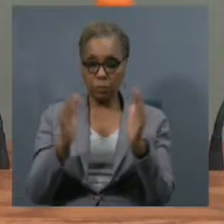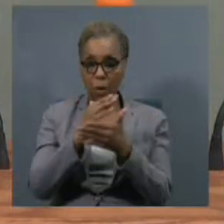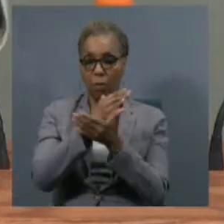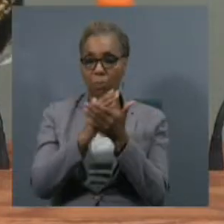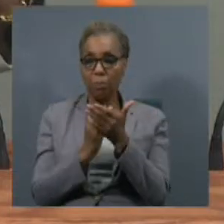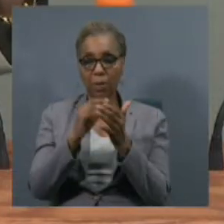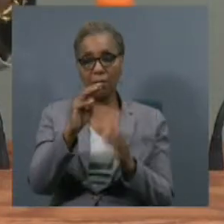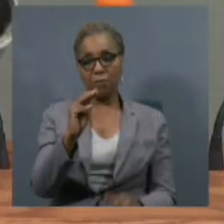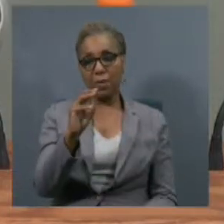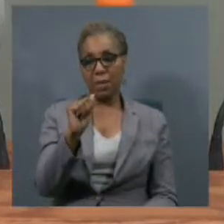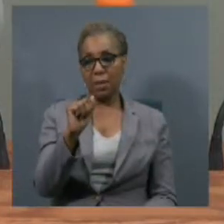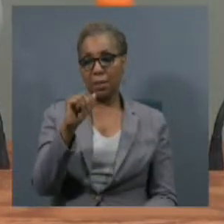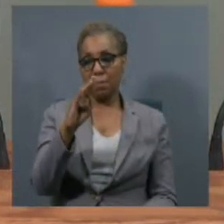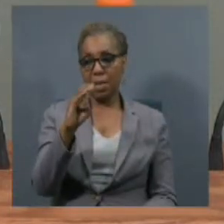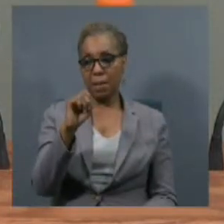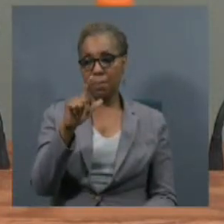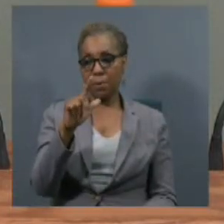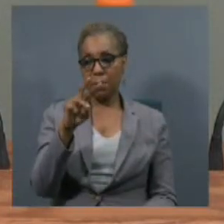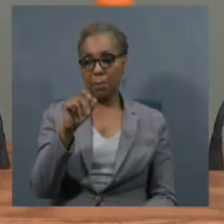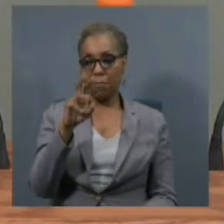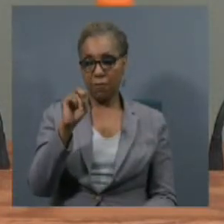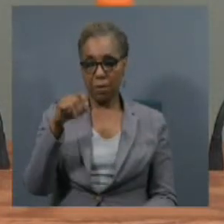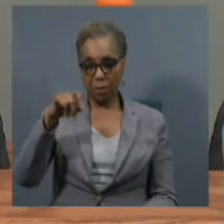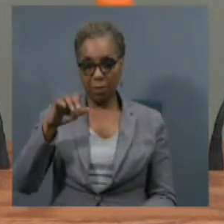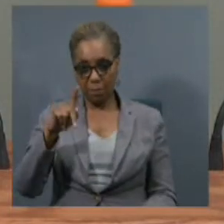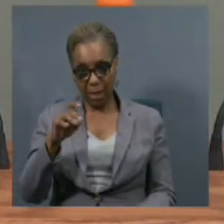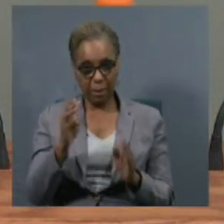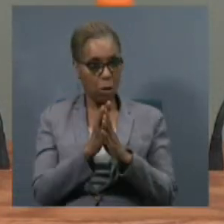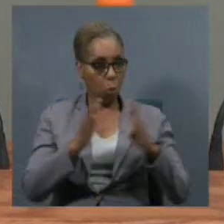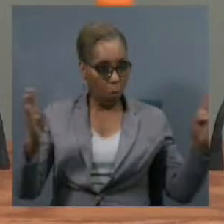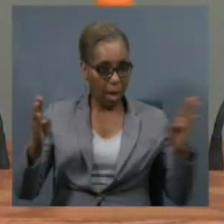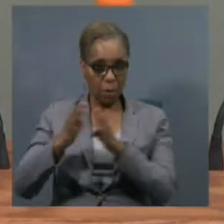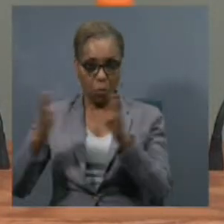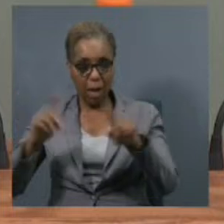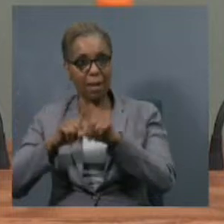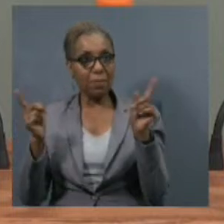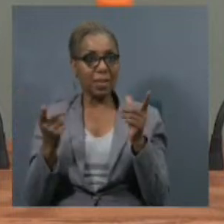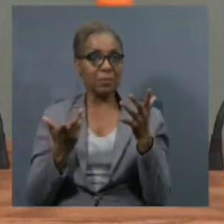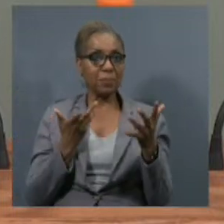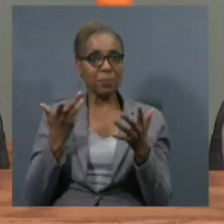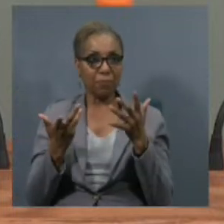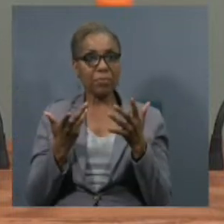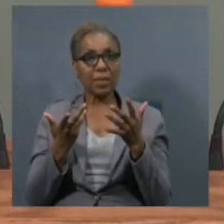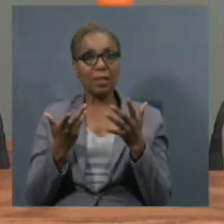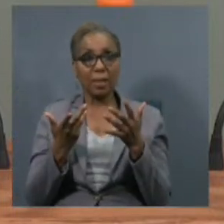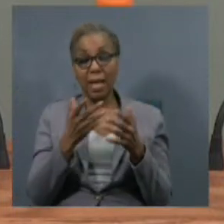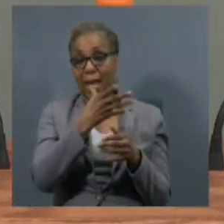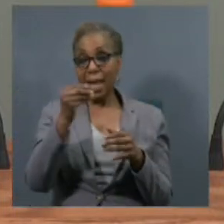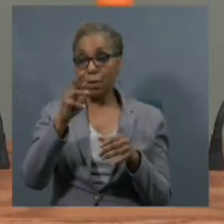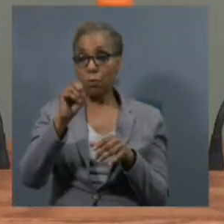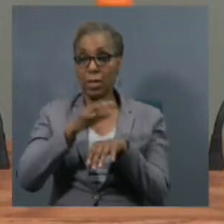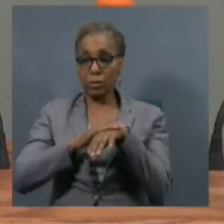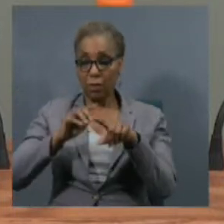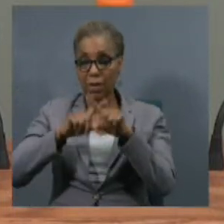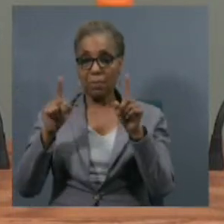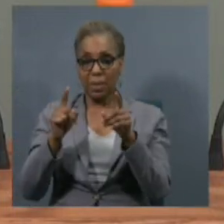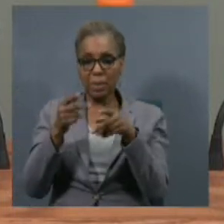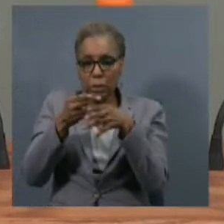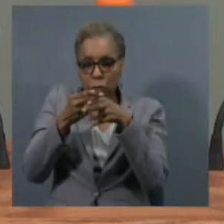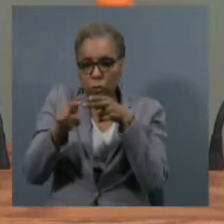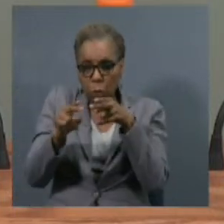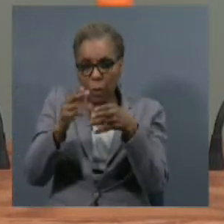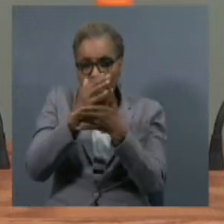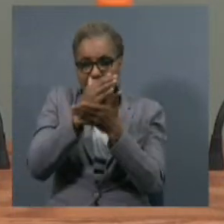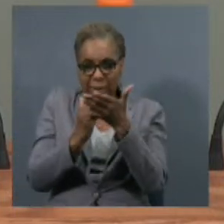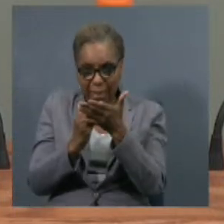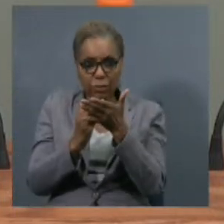Mableville Pike. I widened up to a certain area and then widened on the other side, but and resurfaced. But there's a short section there where